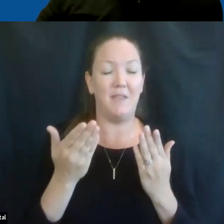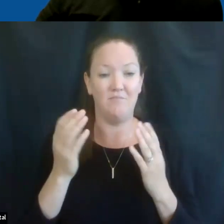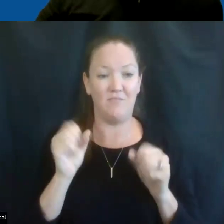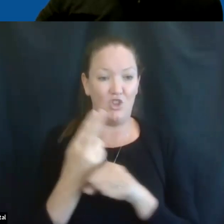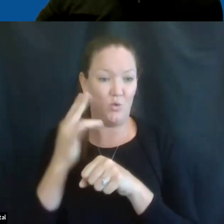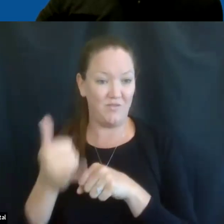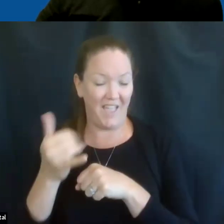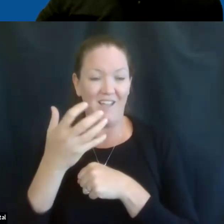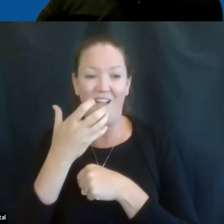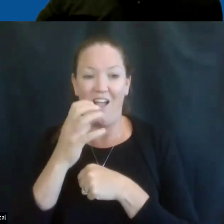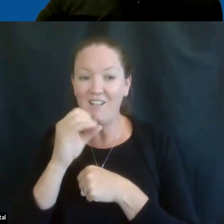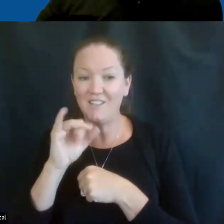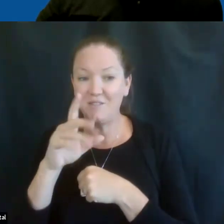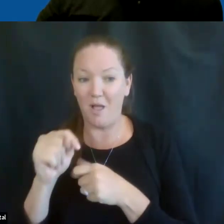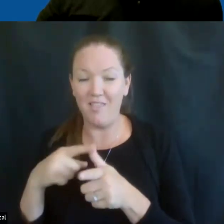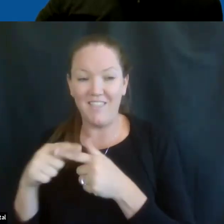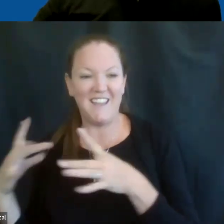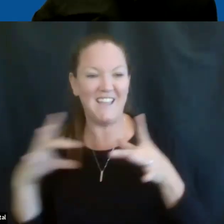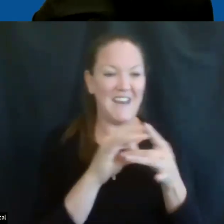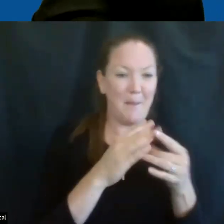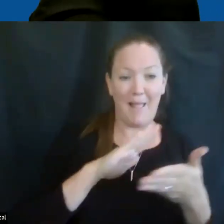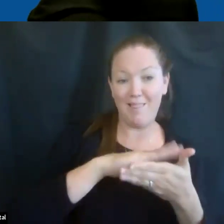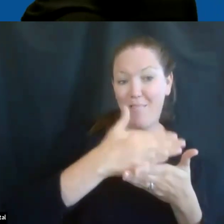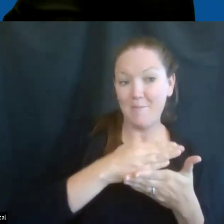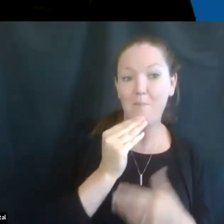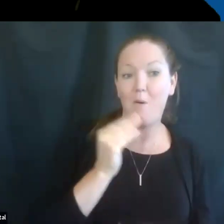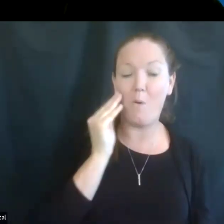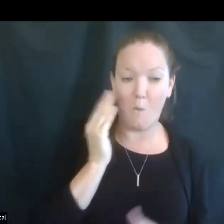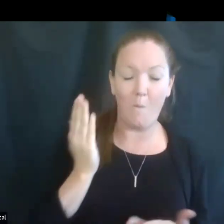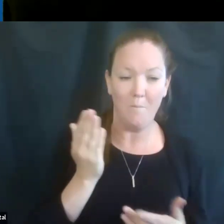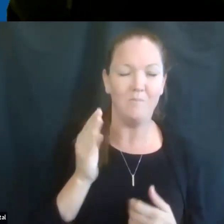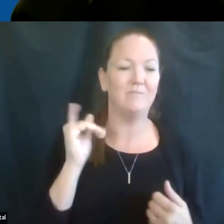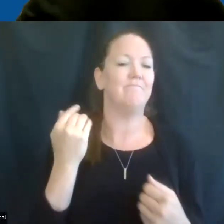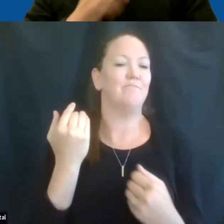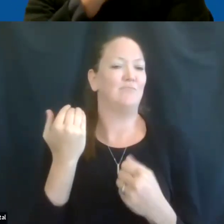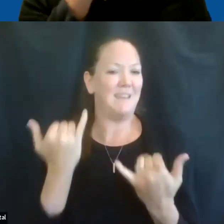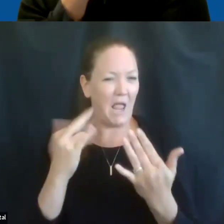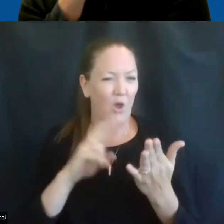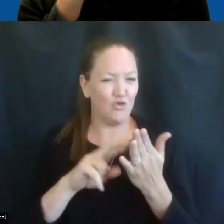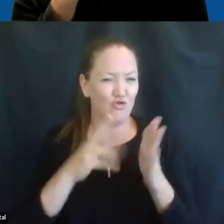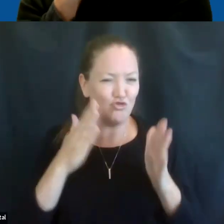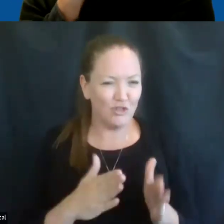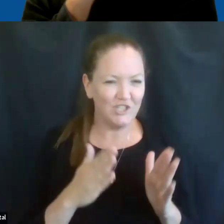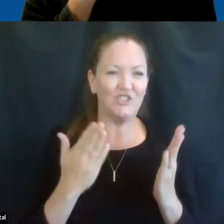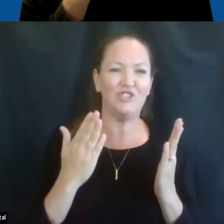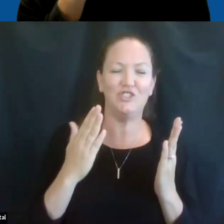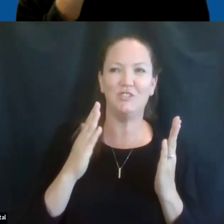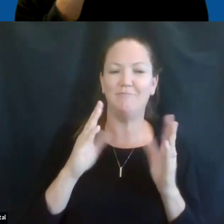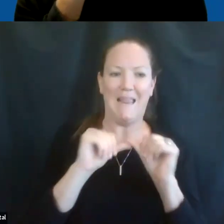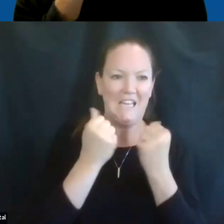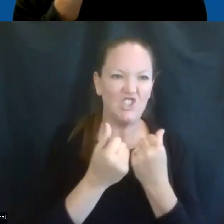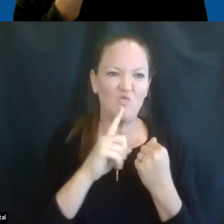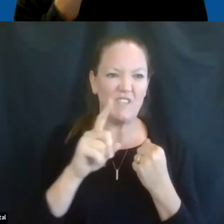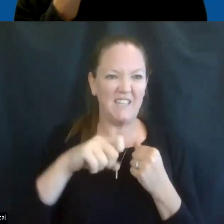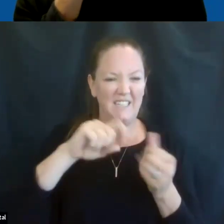the internet at home? I think this is something that researchers and practitioners and agencies are really going to need to dig